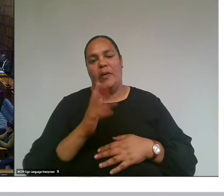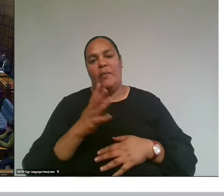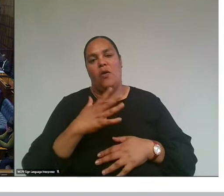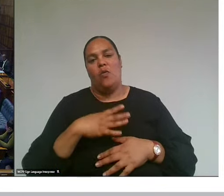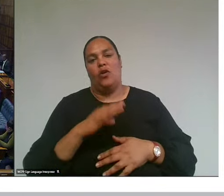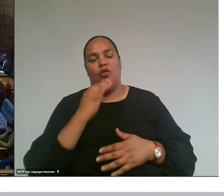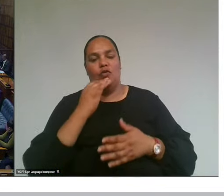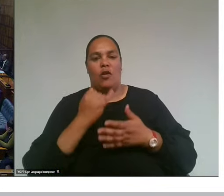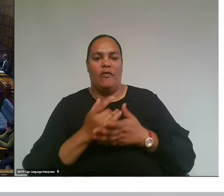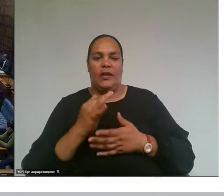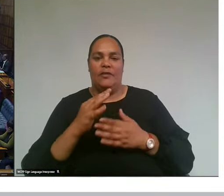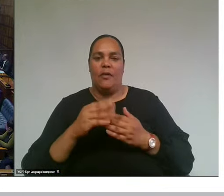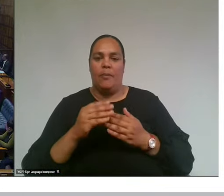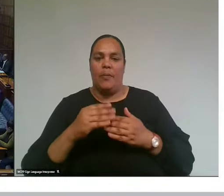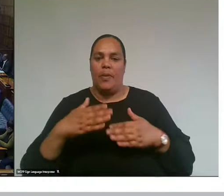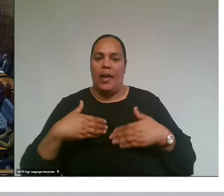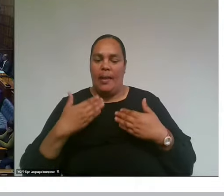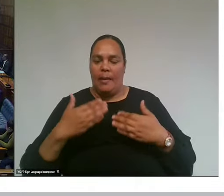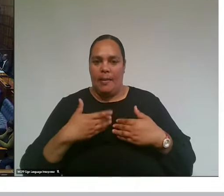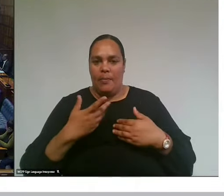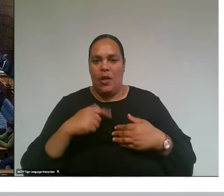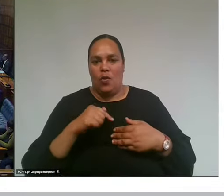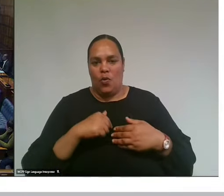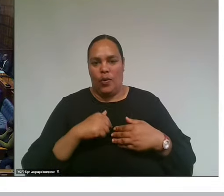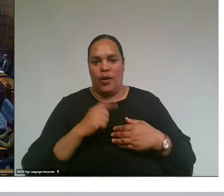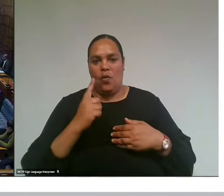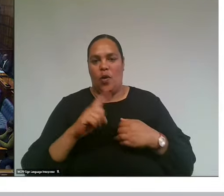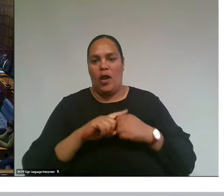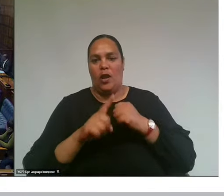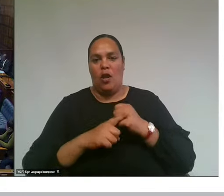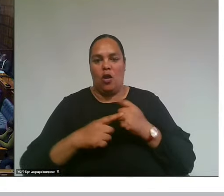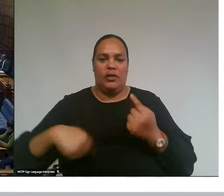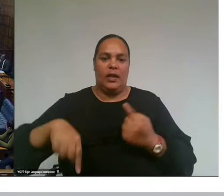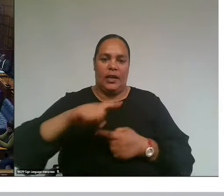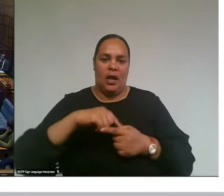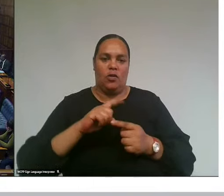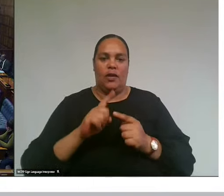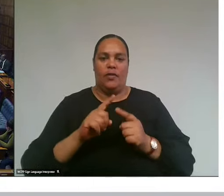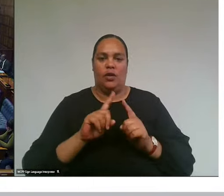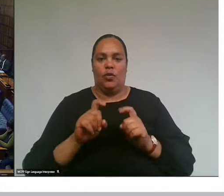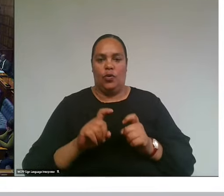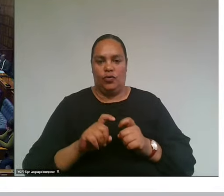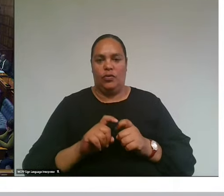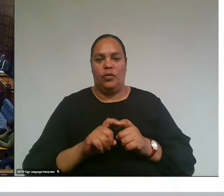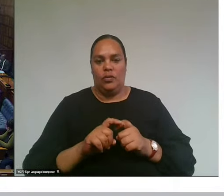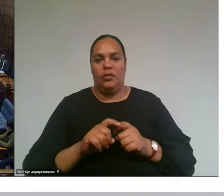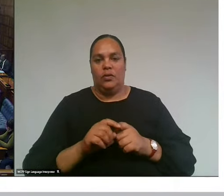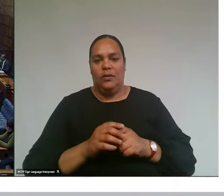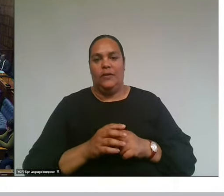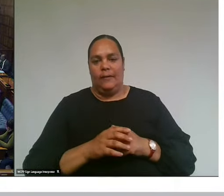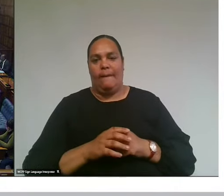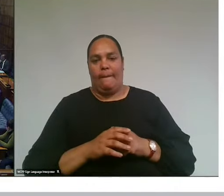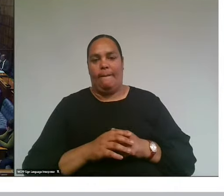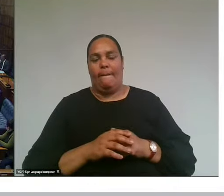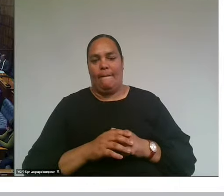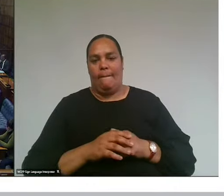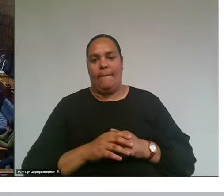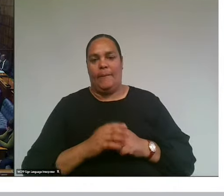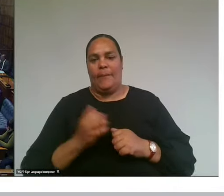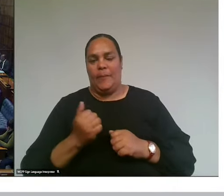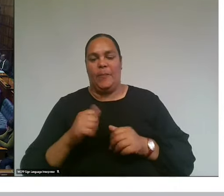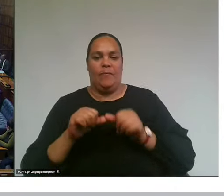confirm if members were happy that we take one last round and then we'll take questions okay okay everyone's starting all right remember